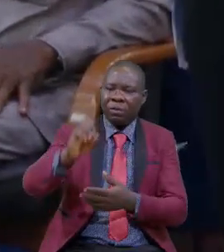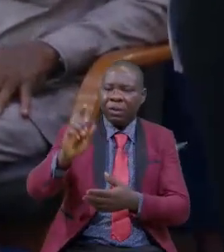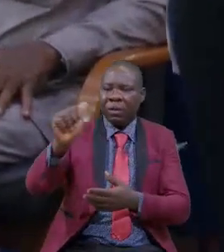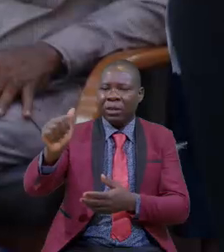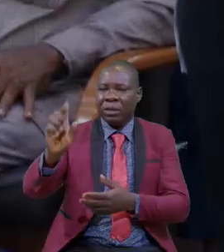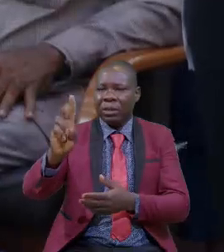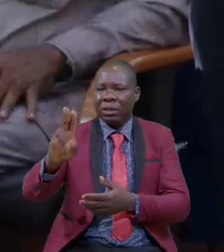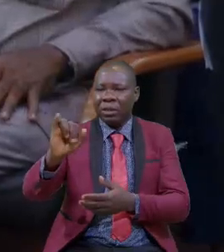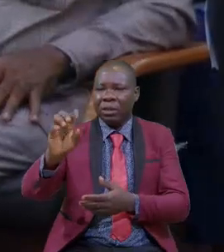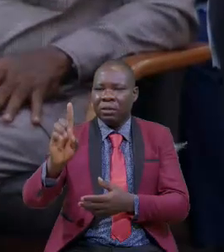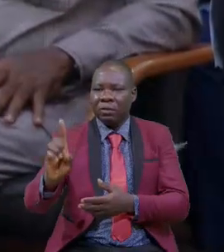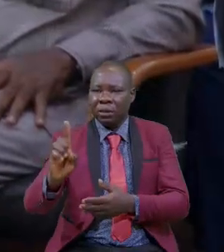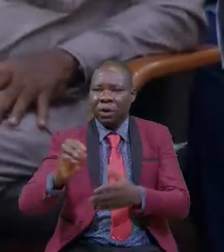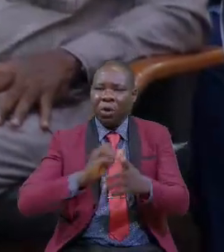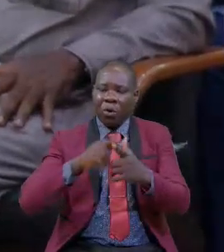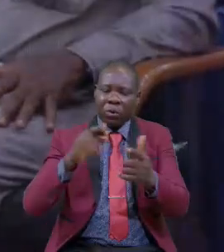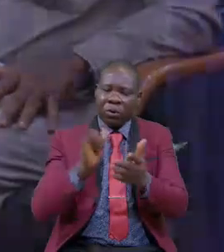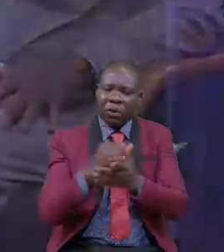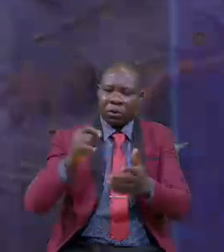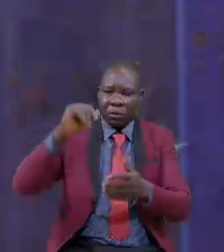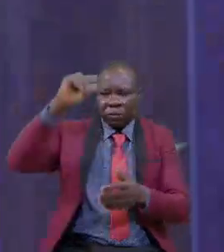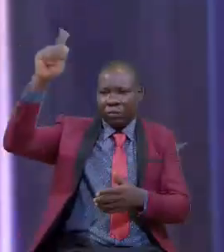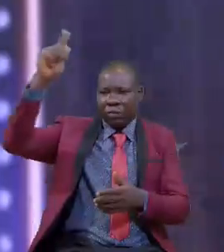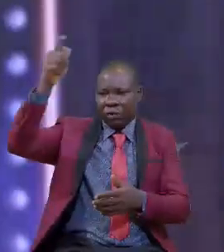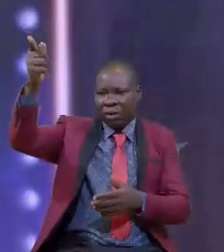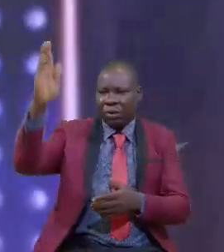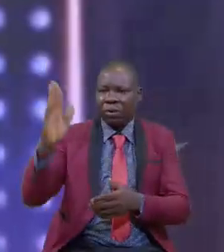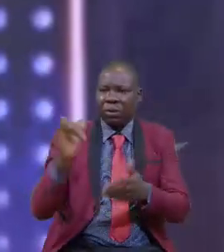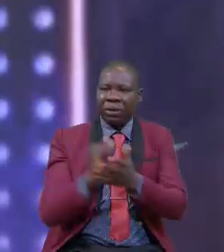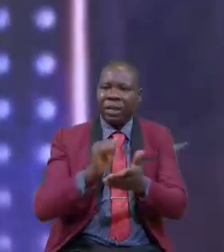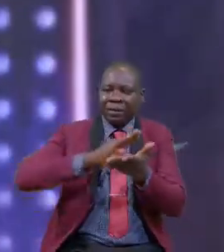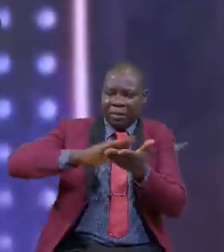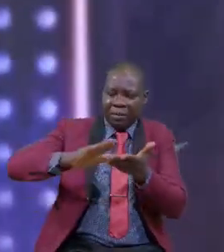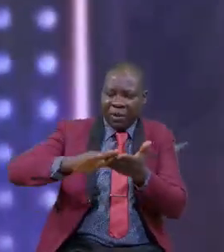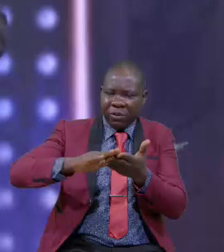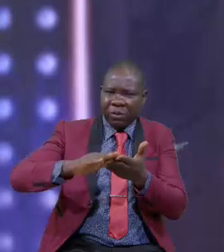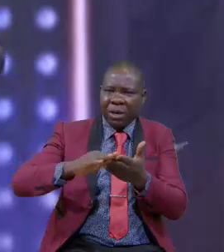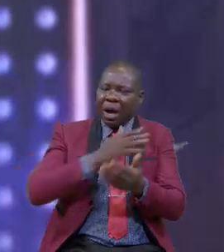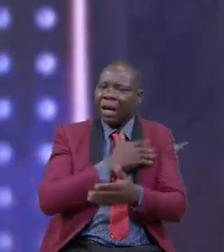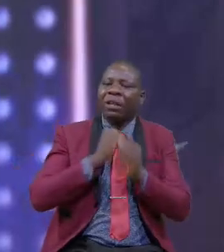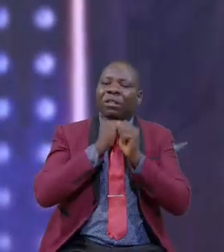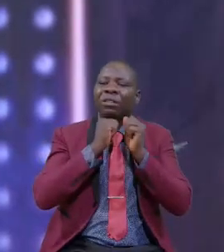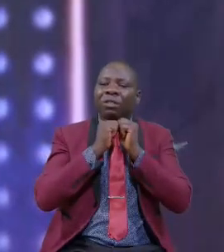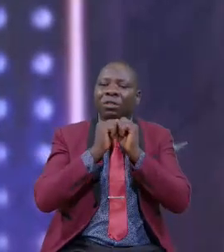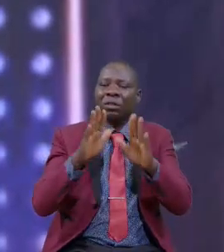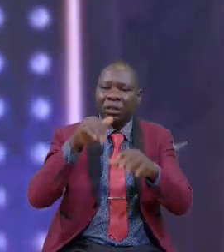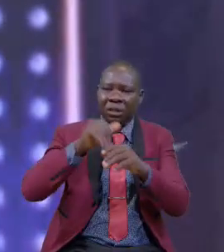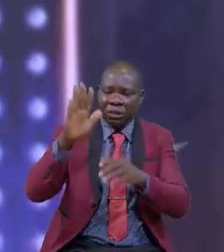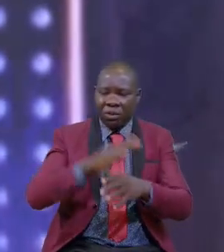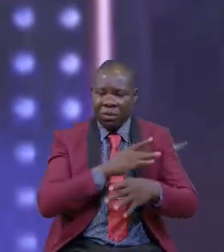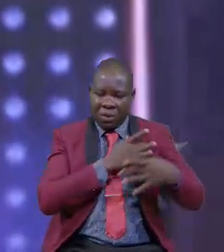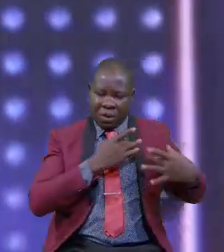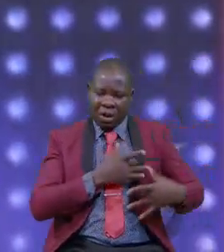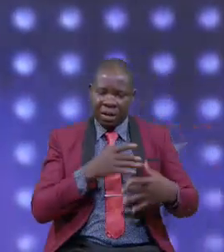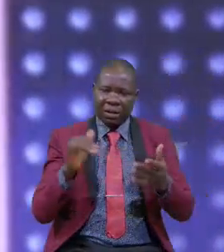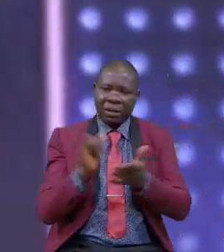that has pardoned, has forgiven, and there is nothing in your heart that still wants to pursue the